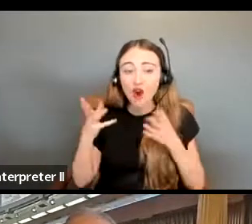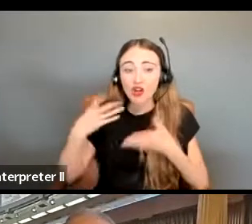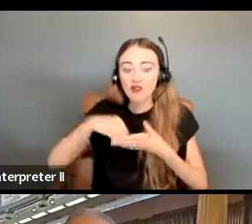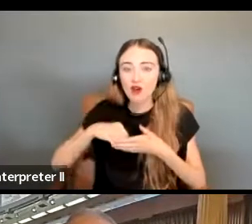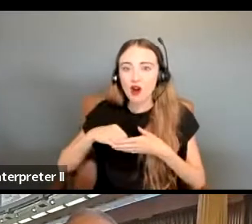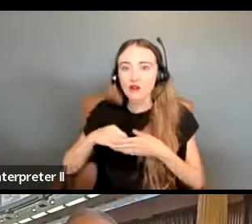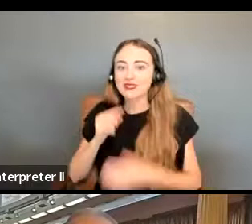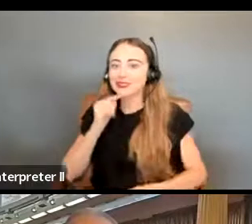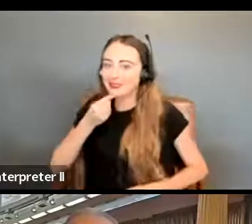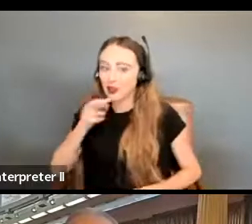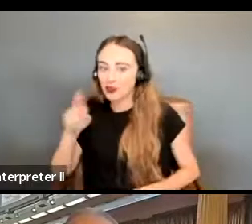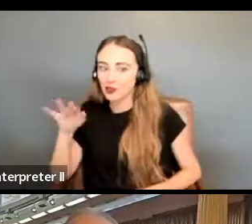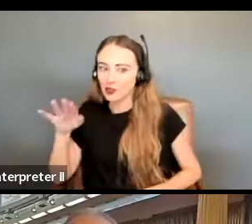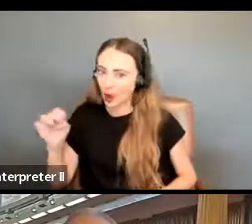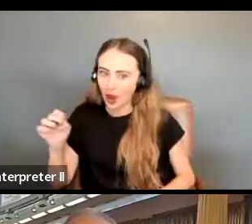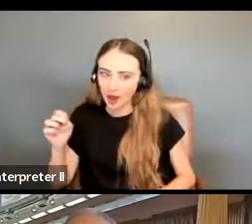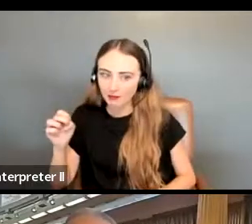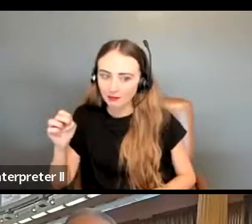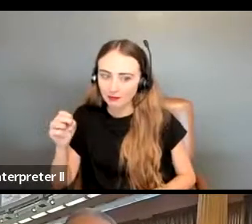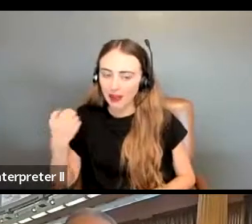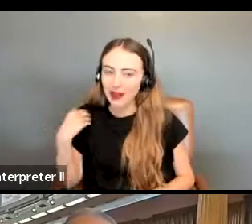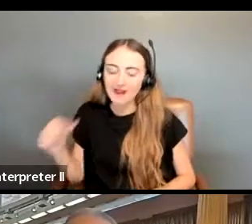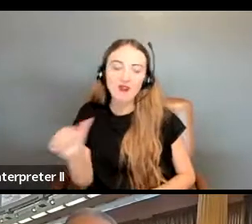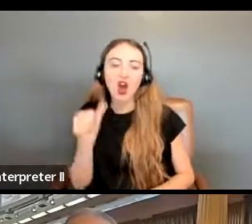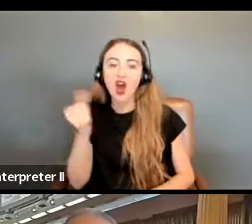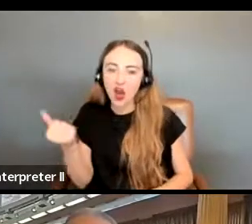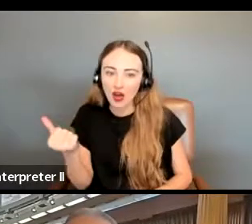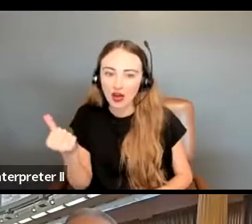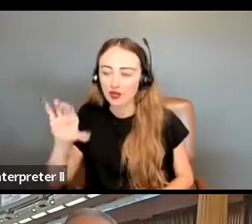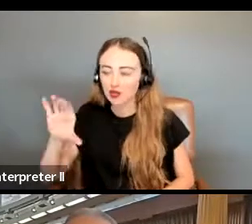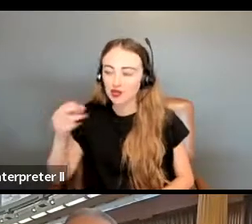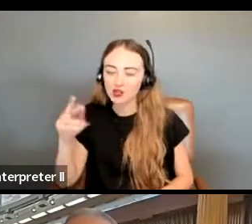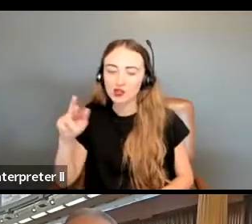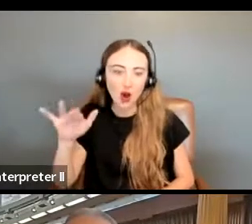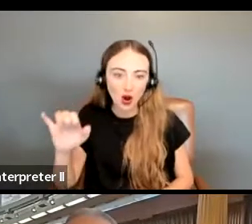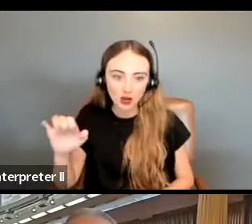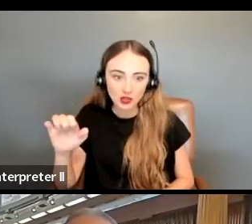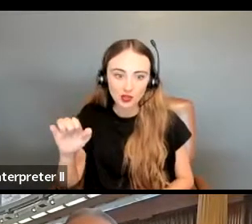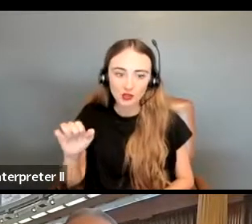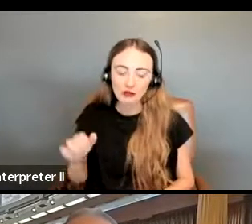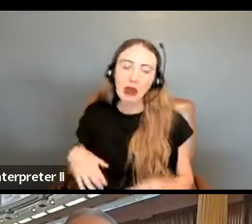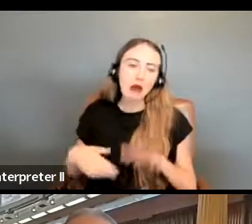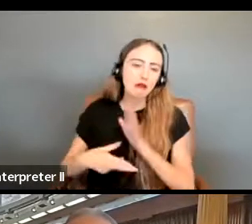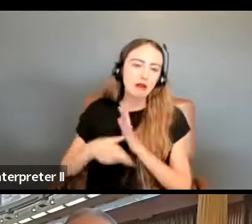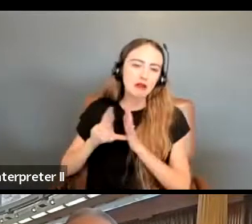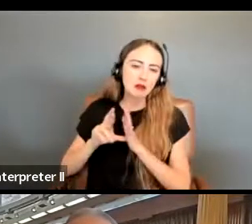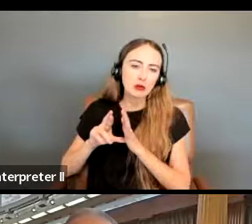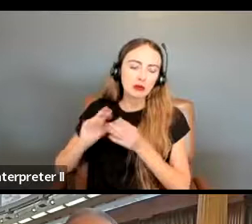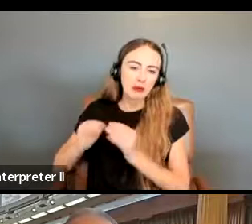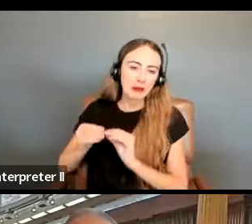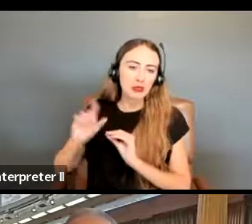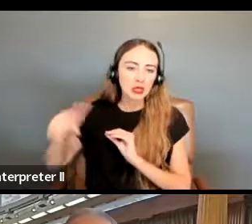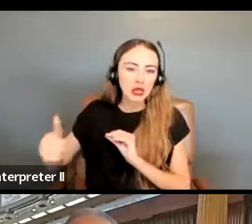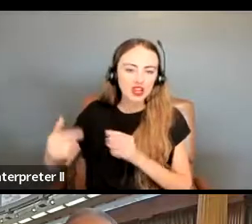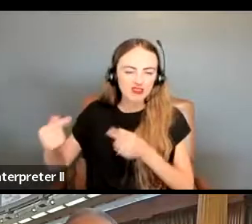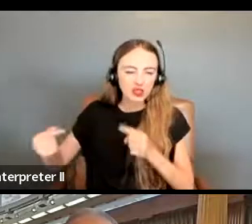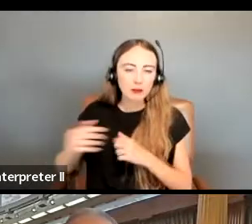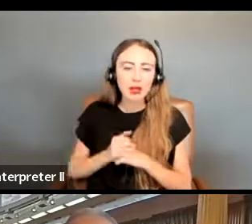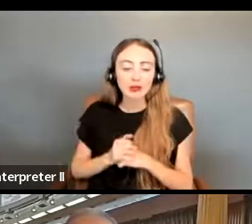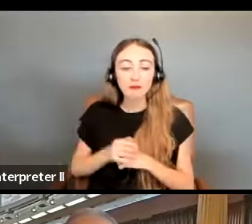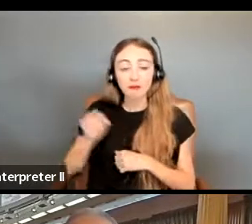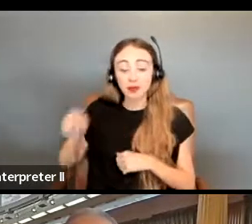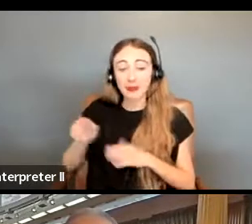serious crimes in the first place and have additional charges. I'll revisit those numbers during later debate. But this amendment and its